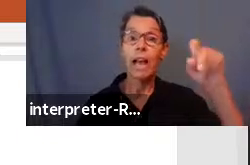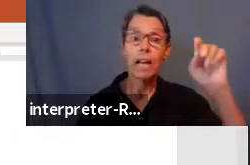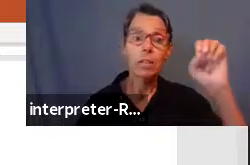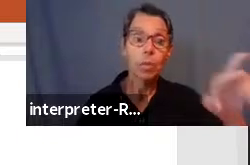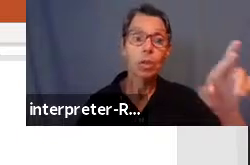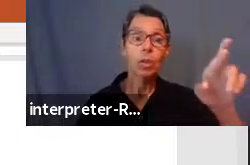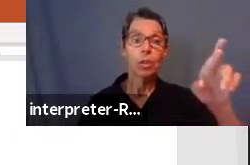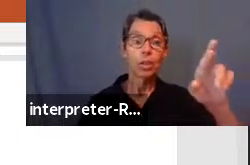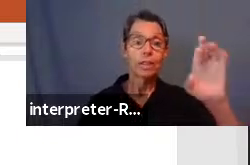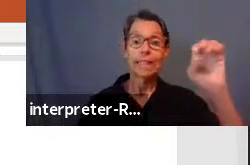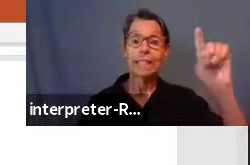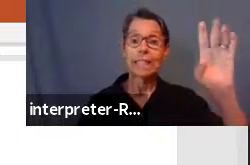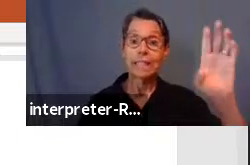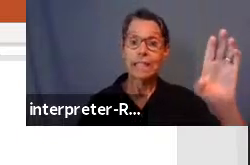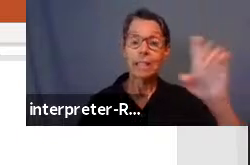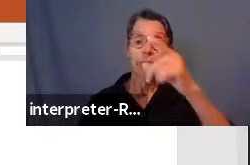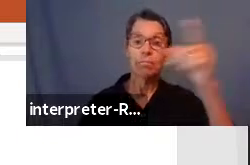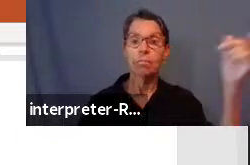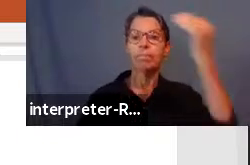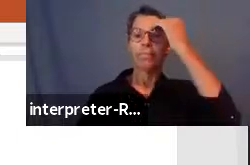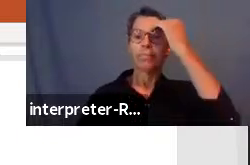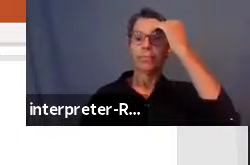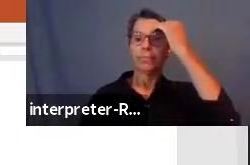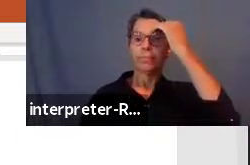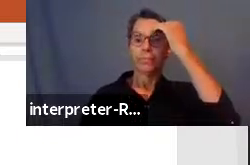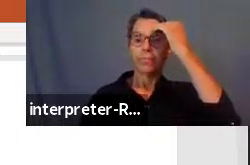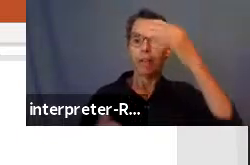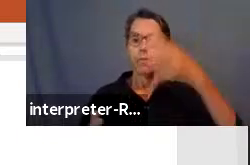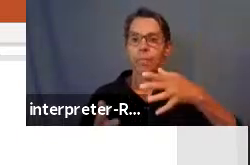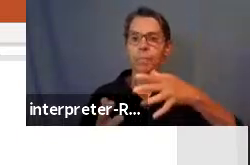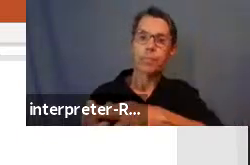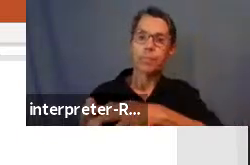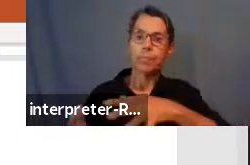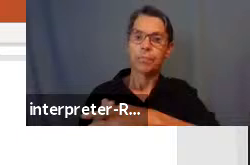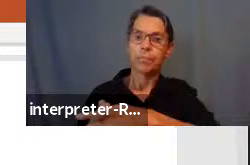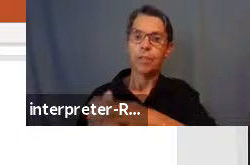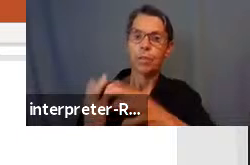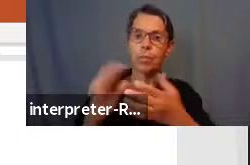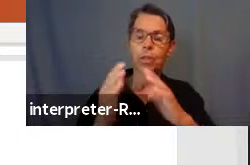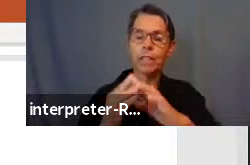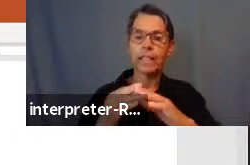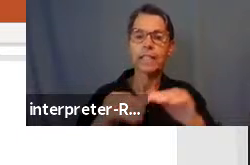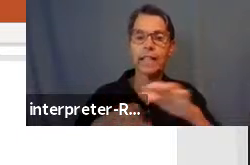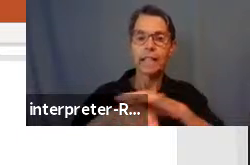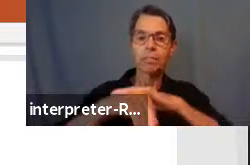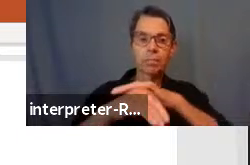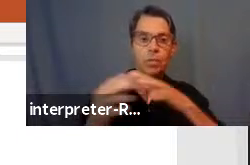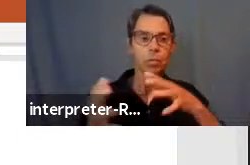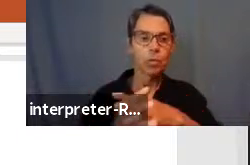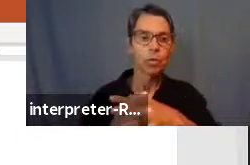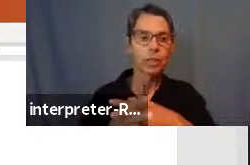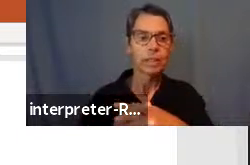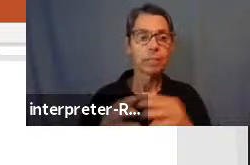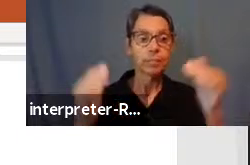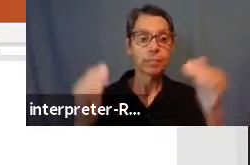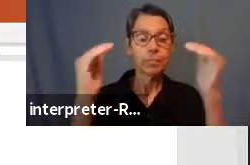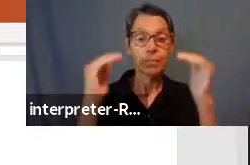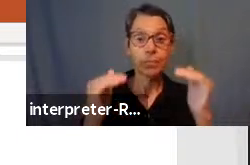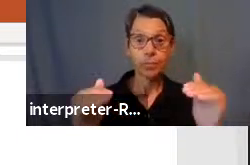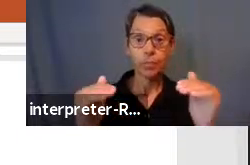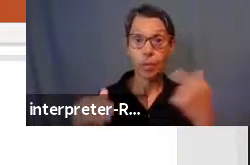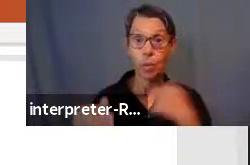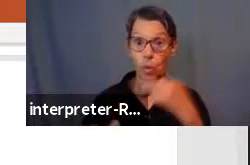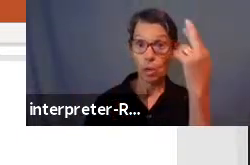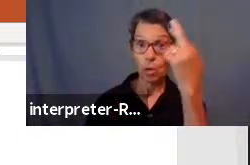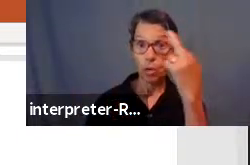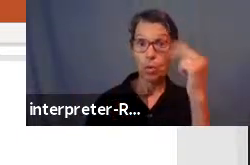our American Indian communities. We also in the agency have realized that we really lack an emergency management section that is